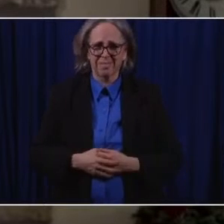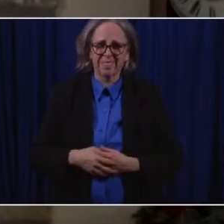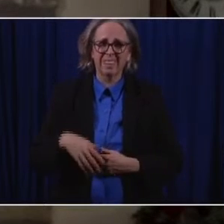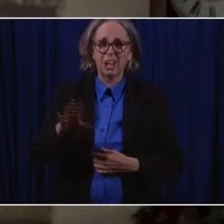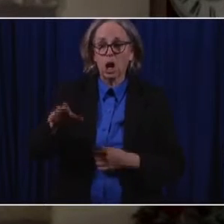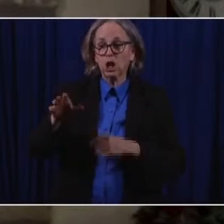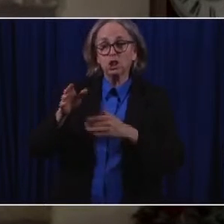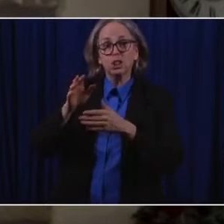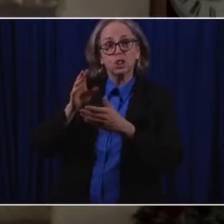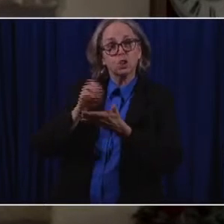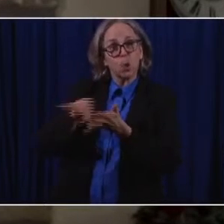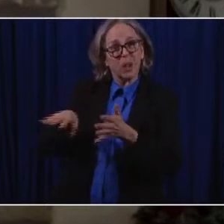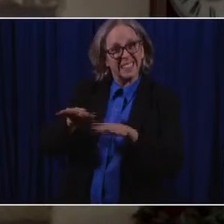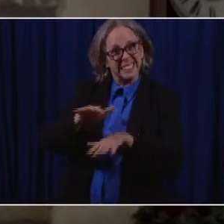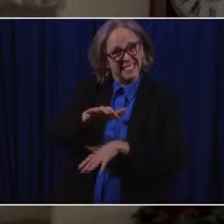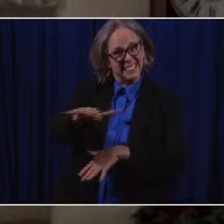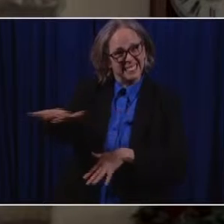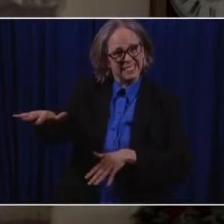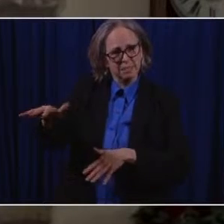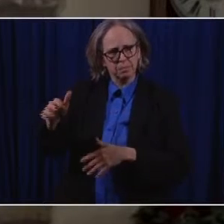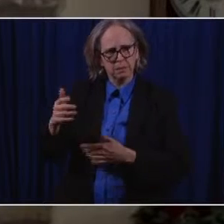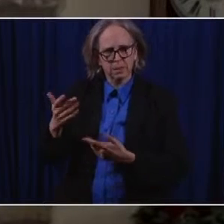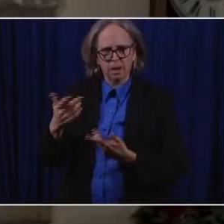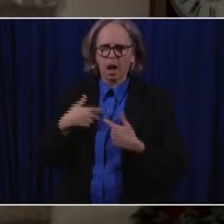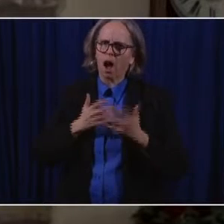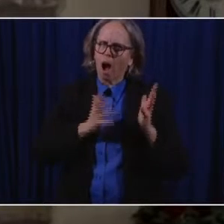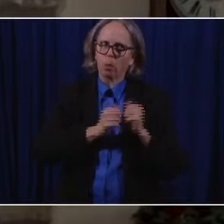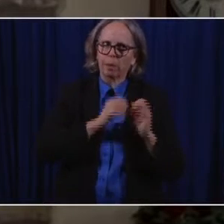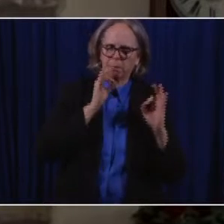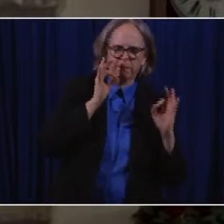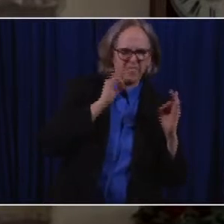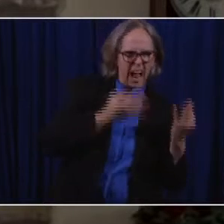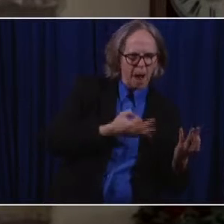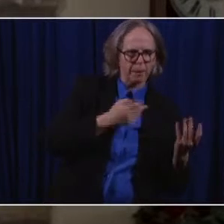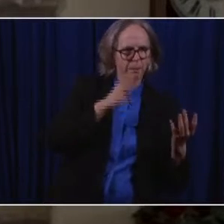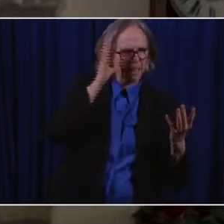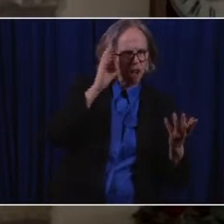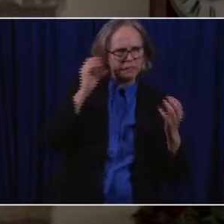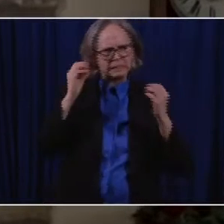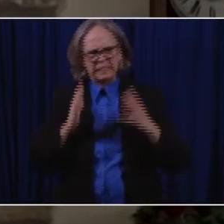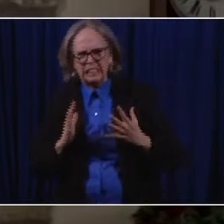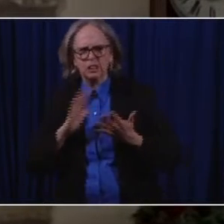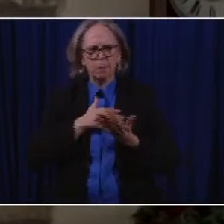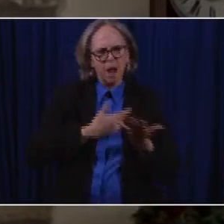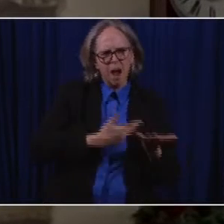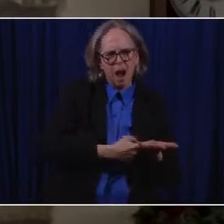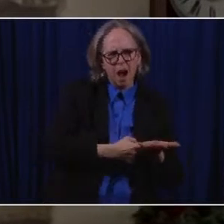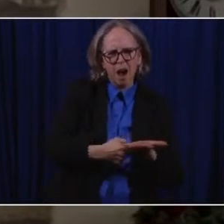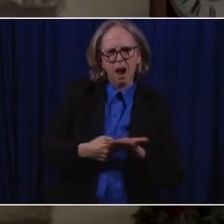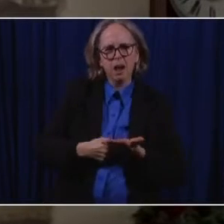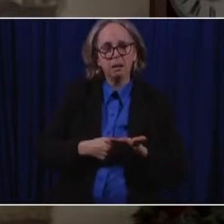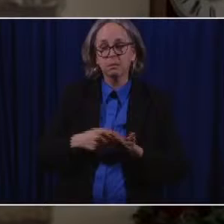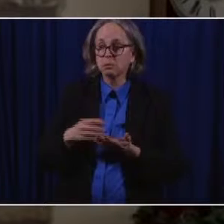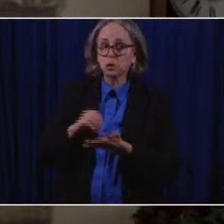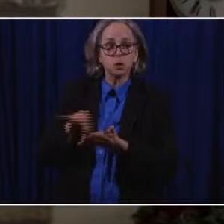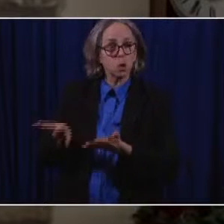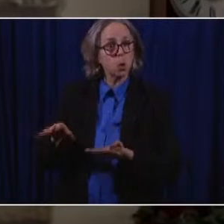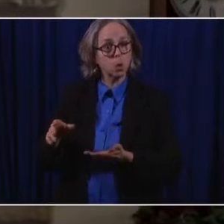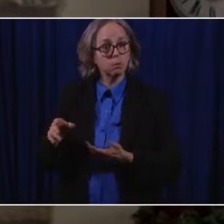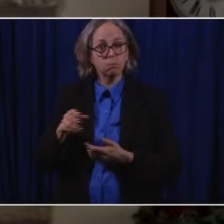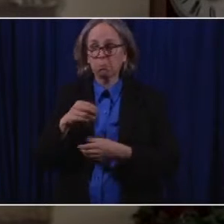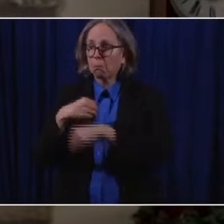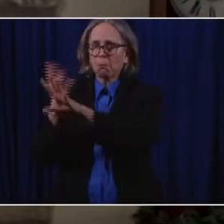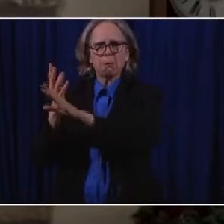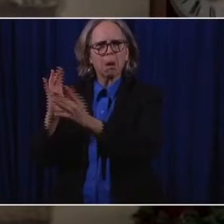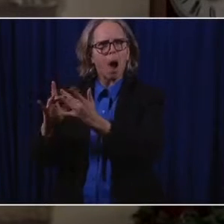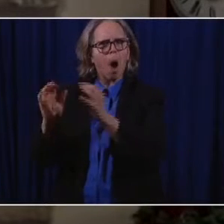parents, talking to teachers, talking to school superintendents. Some students do better remotely,